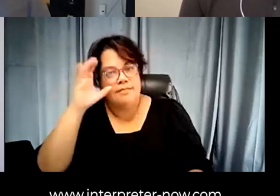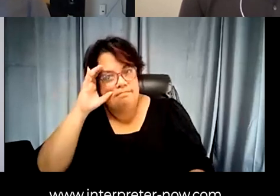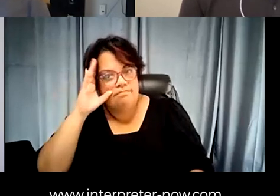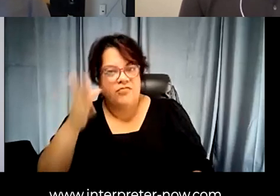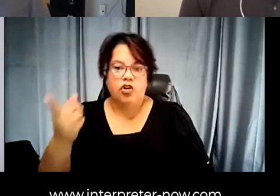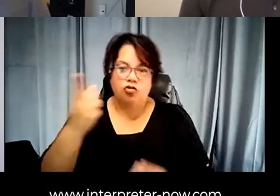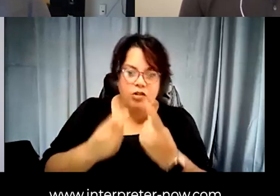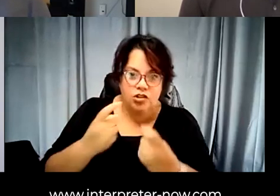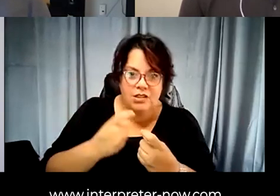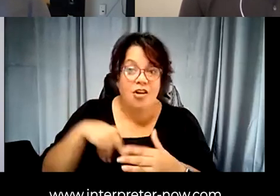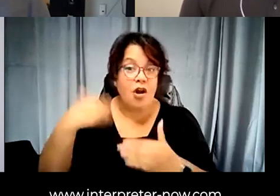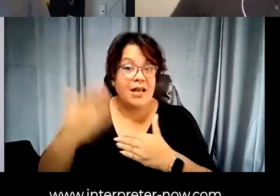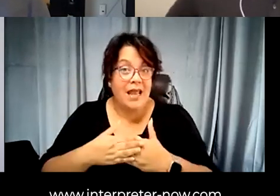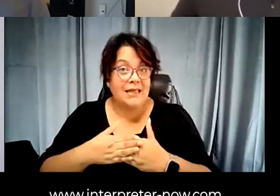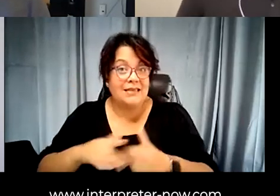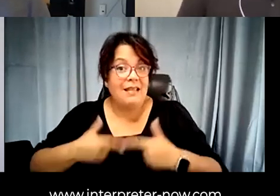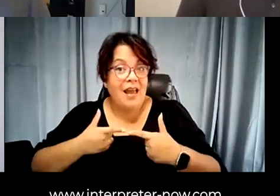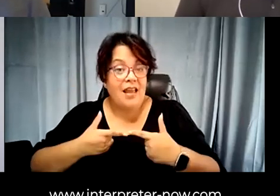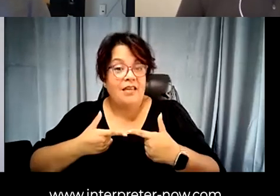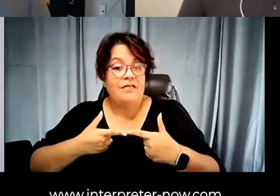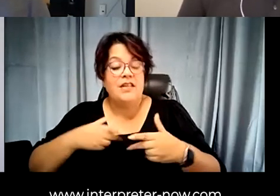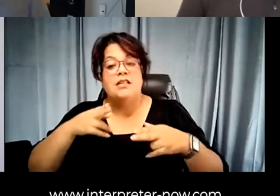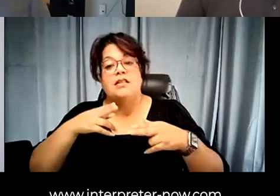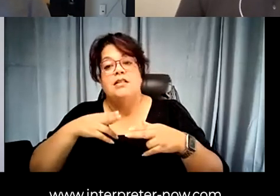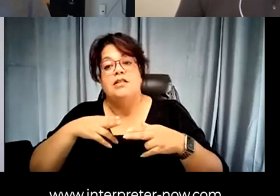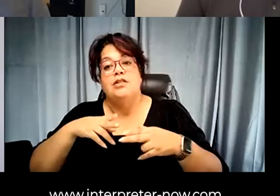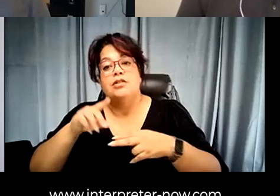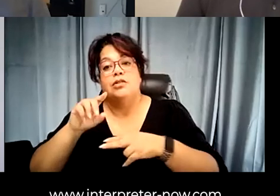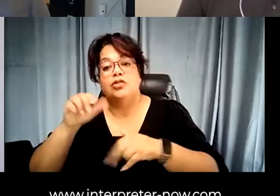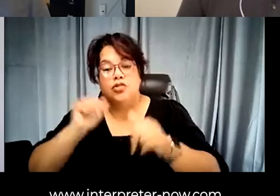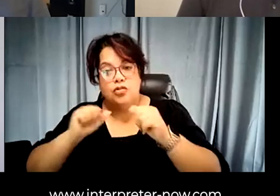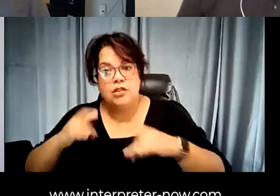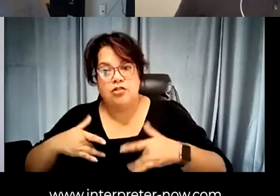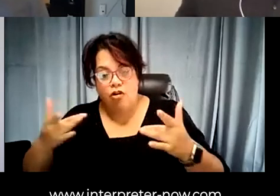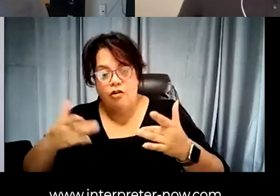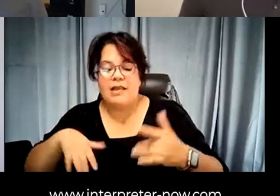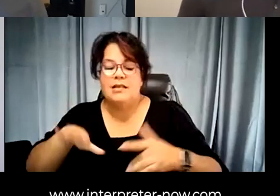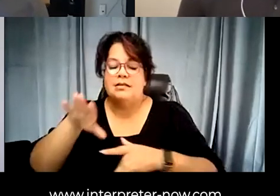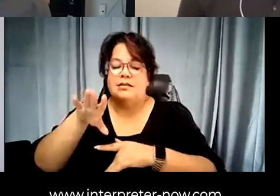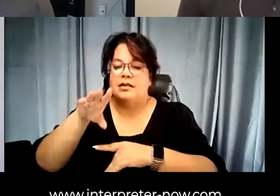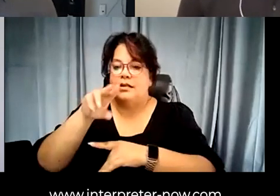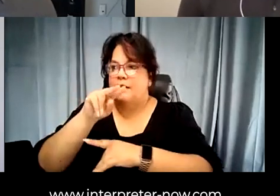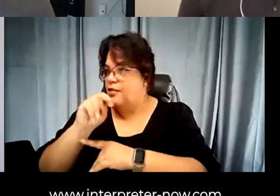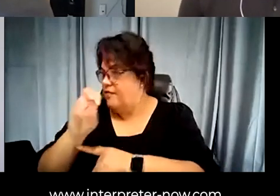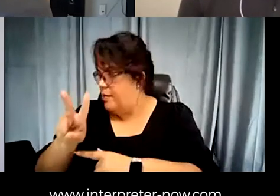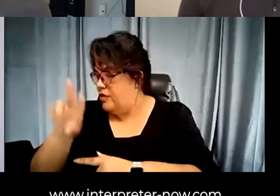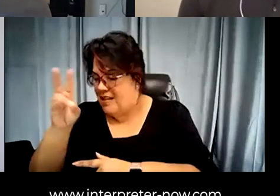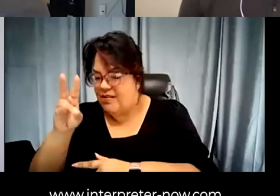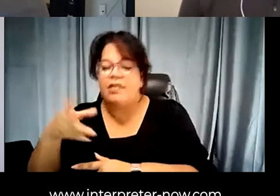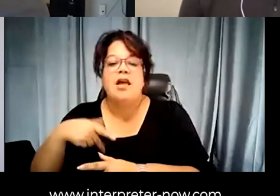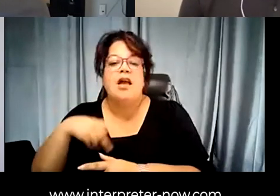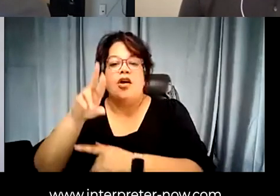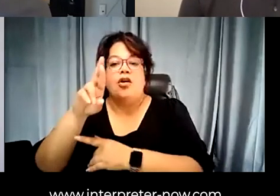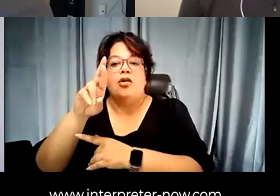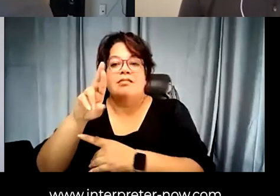questions. Our next live show is December 7th on redefining normal in the remote and hybrid workplace. Erayna